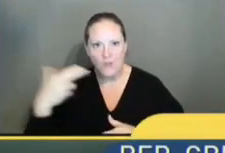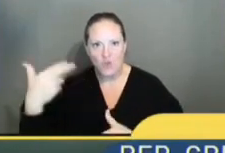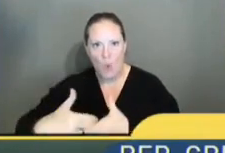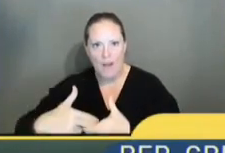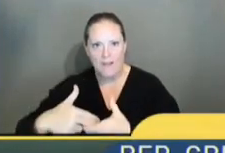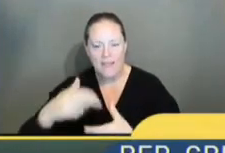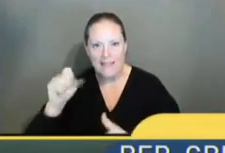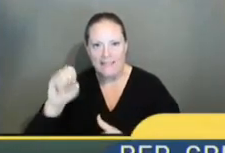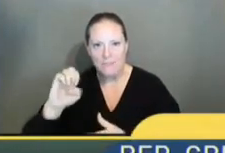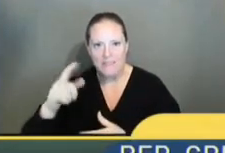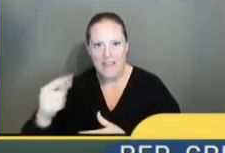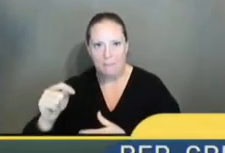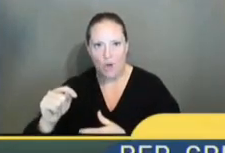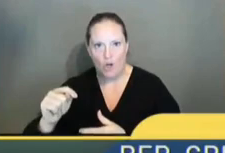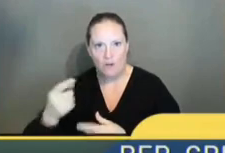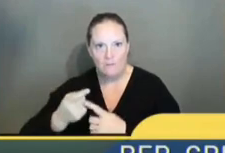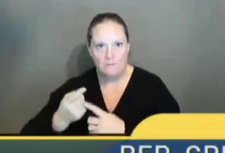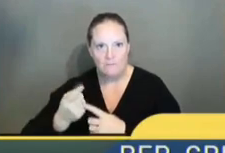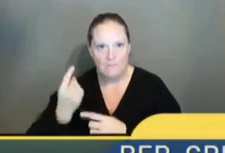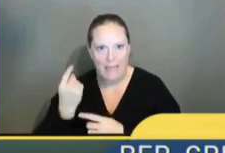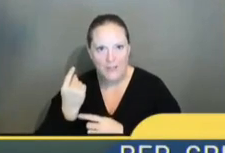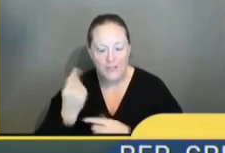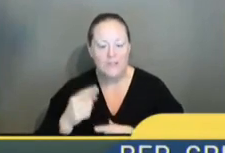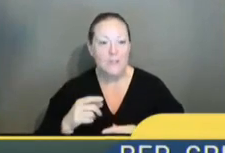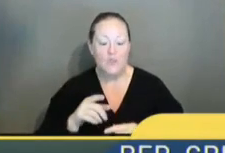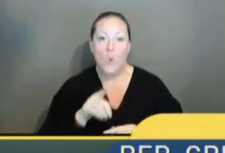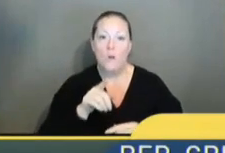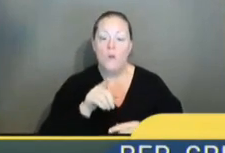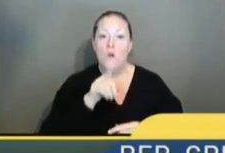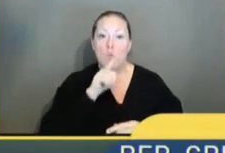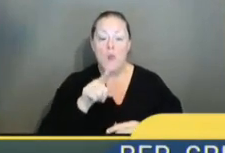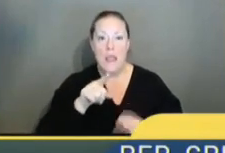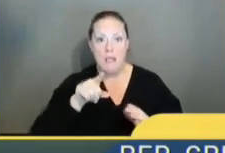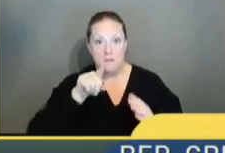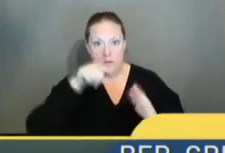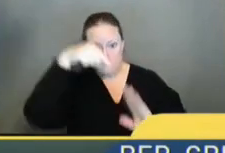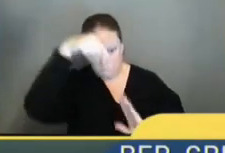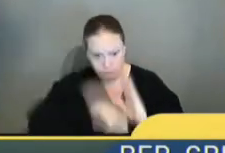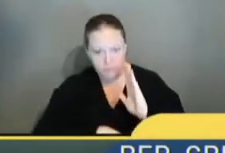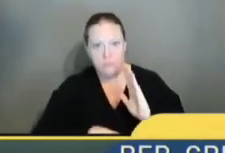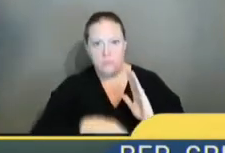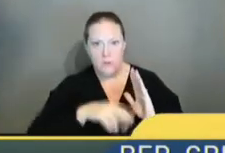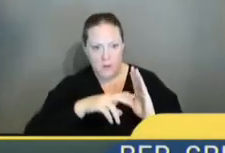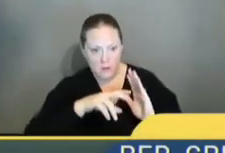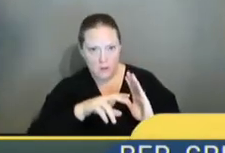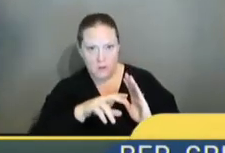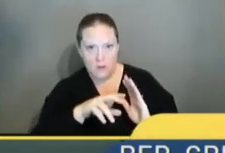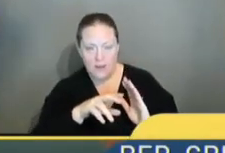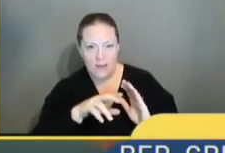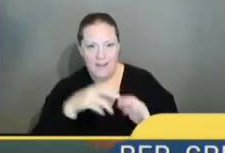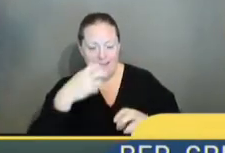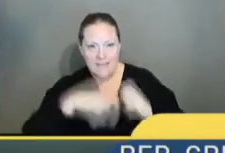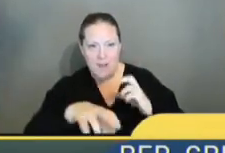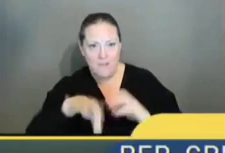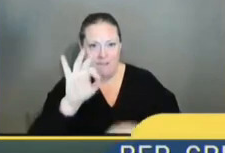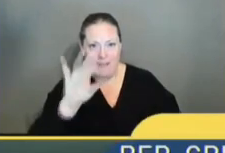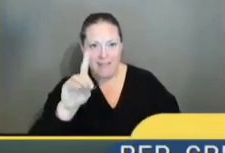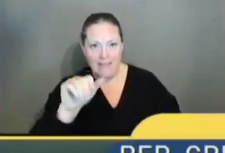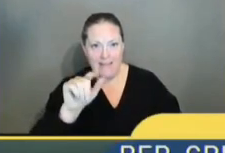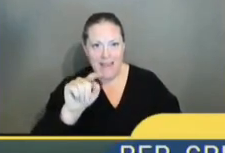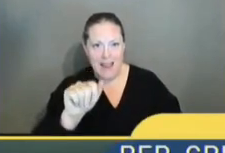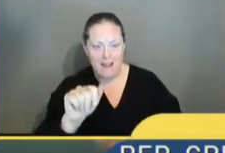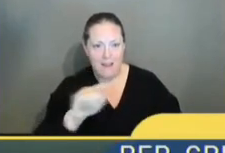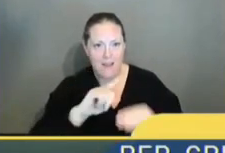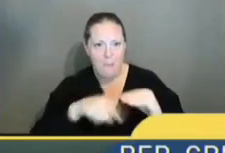it's really hard to find the data on what is the cost to our state from every canceled sailing? How about a